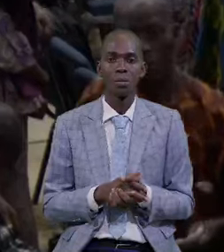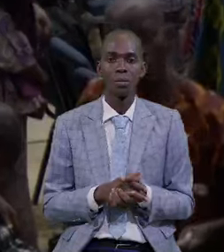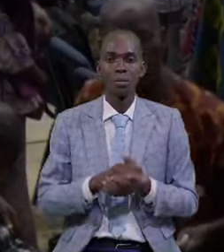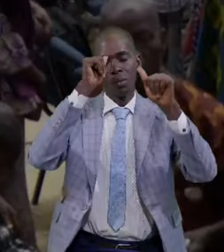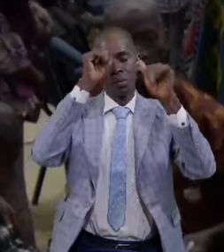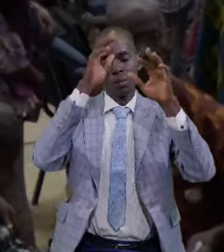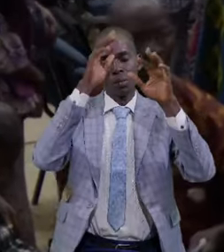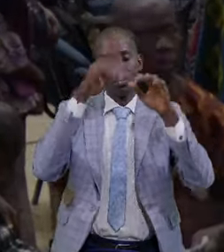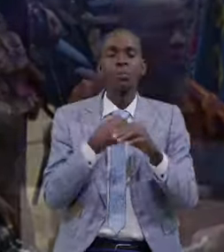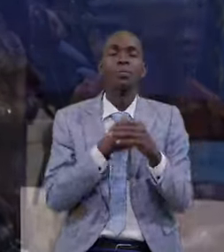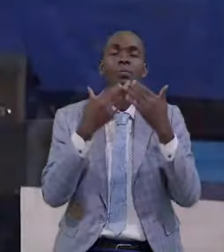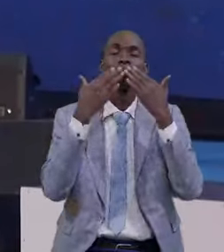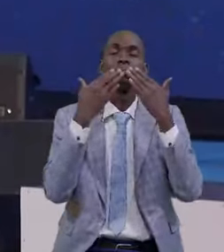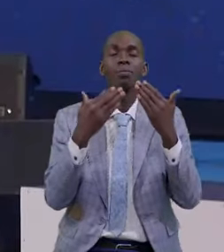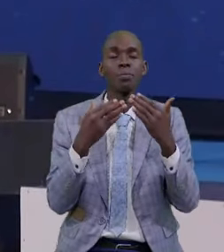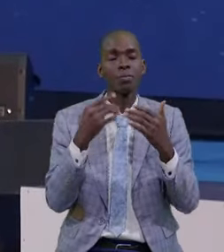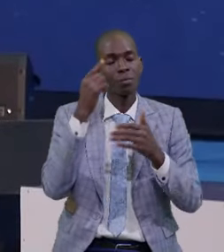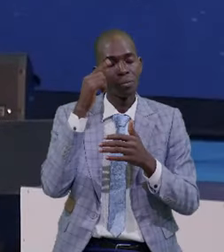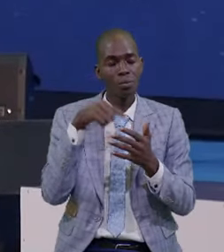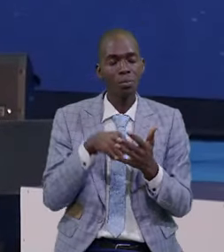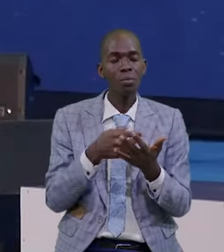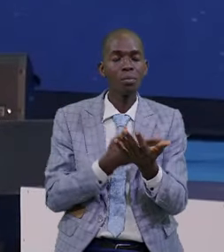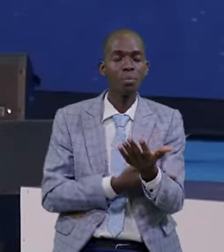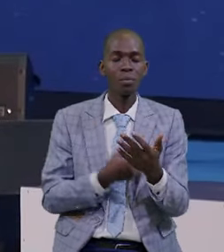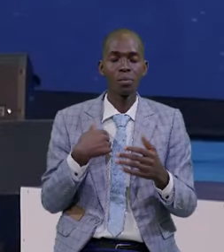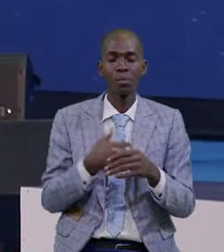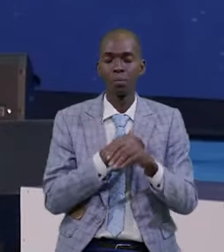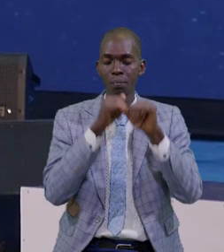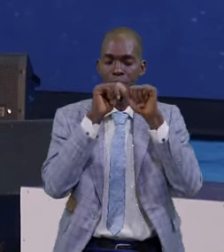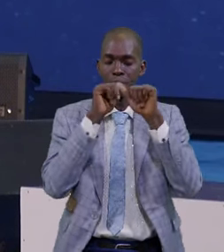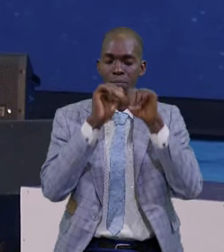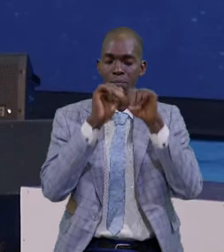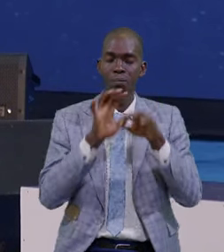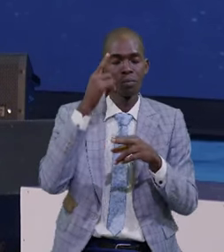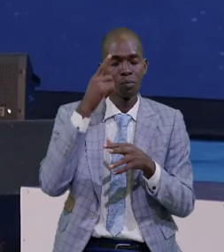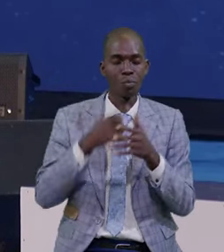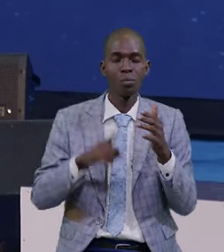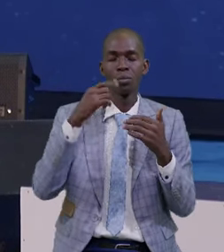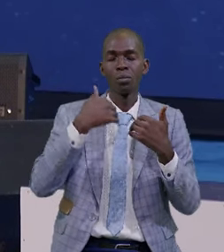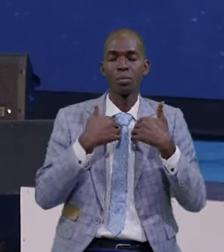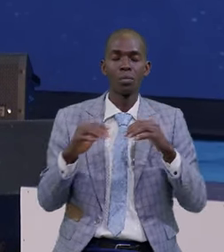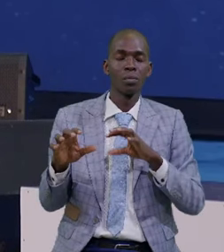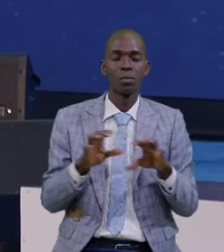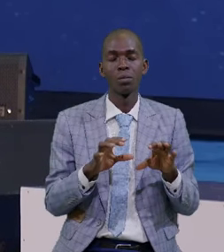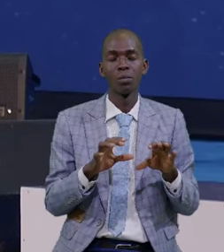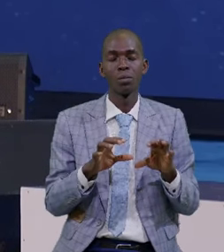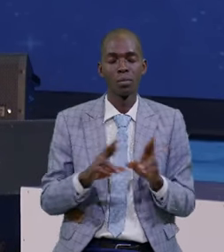for this morning. We bless your name for what you've done already, saving